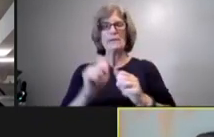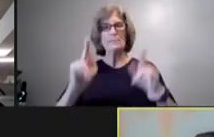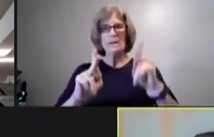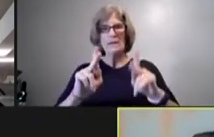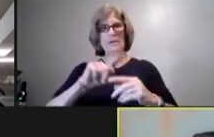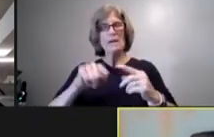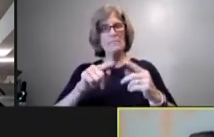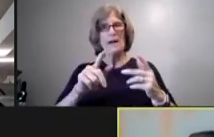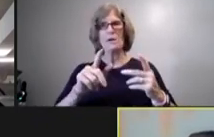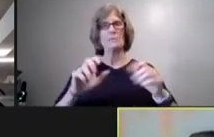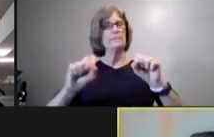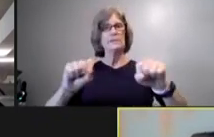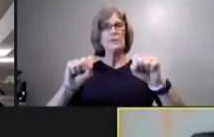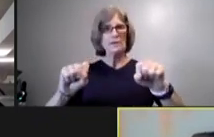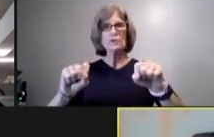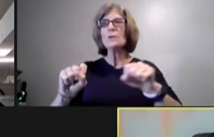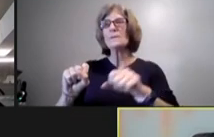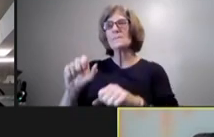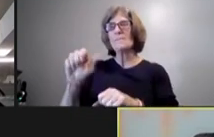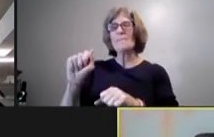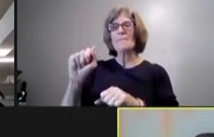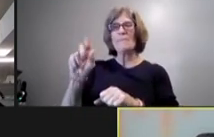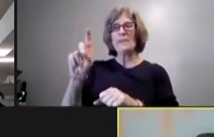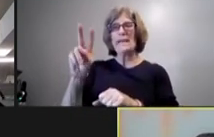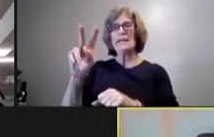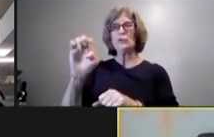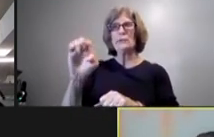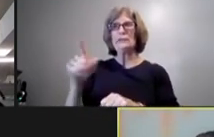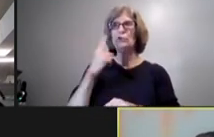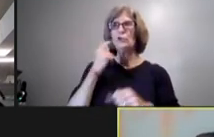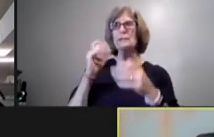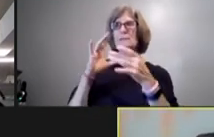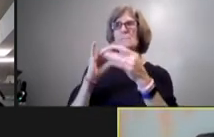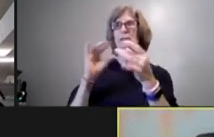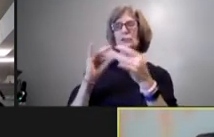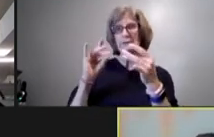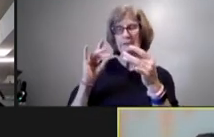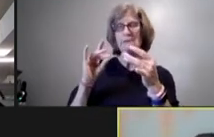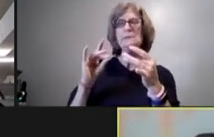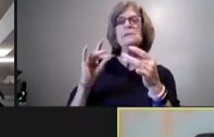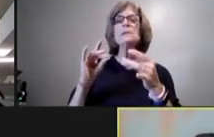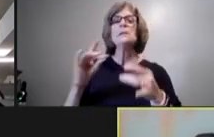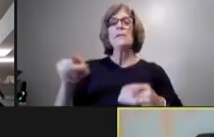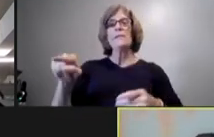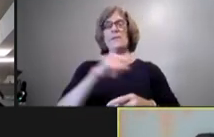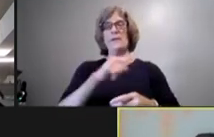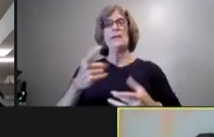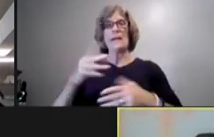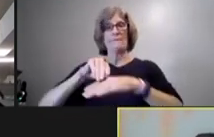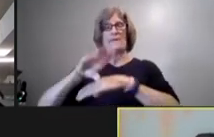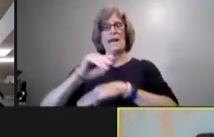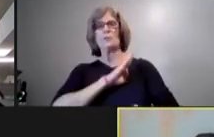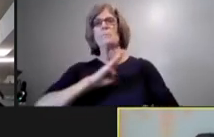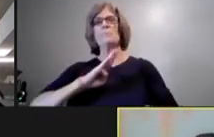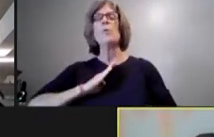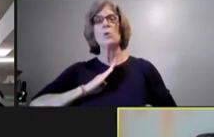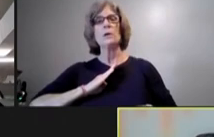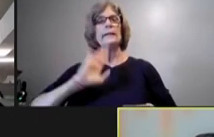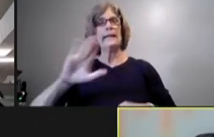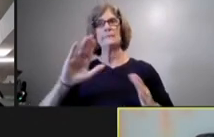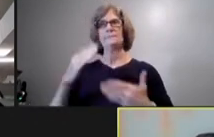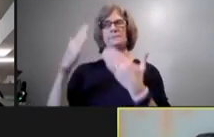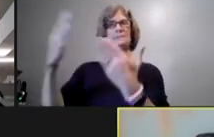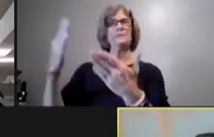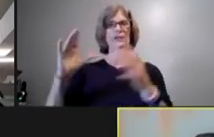potential for, as Adrian mentioned, for the advisory board to submit a public comment to HUD's federal